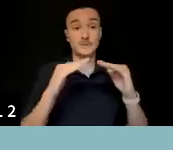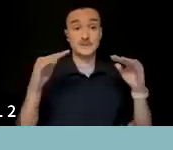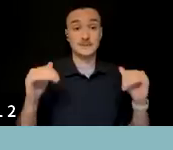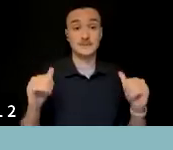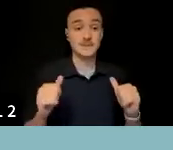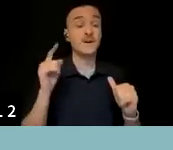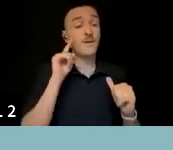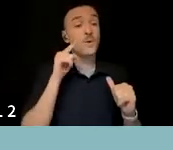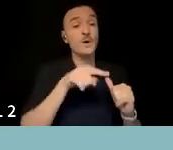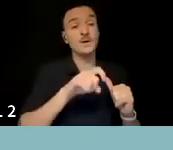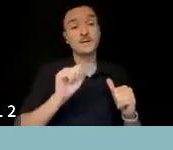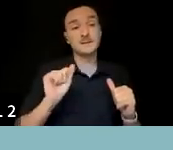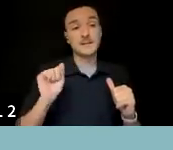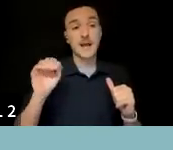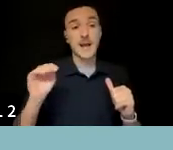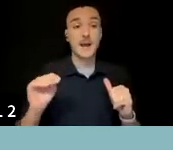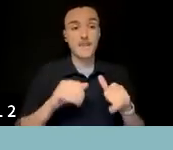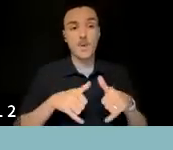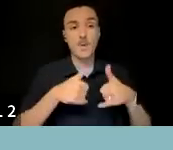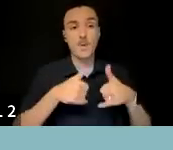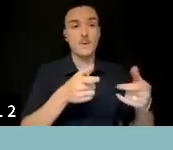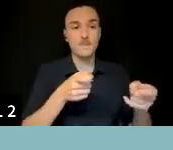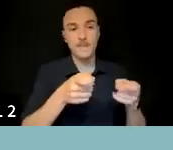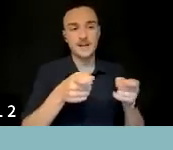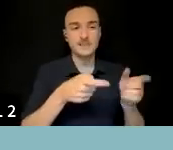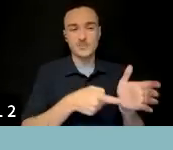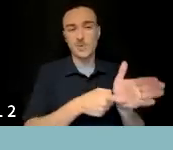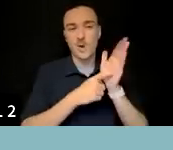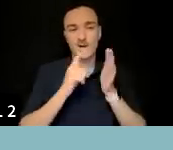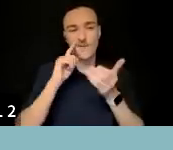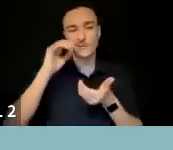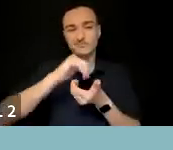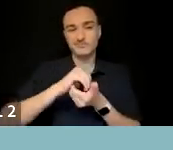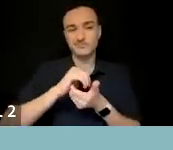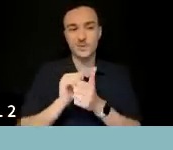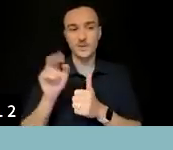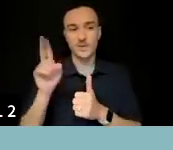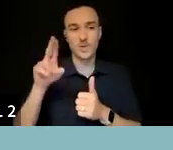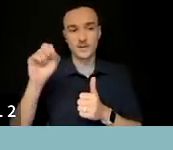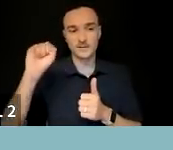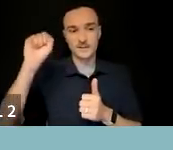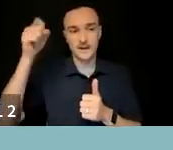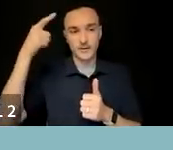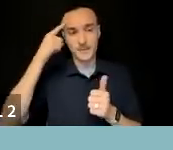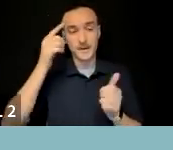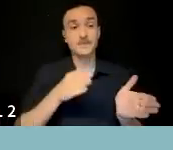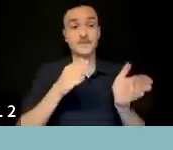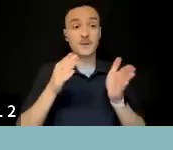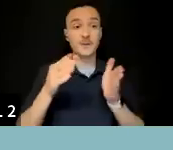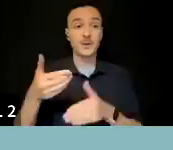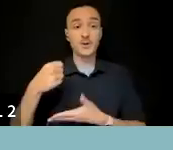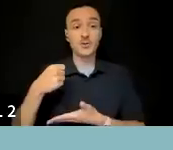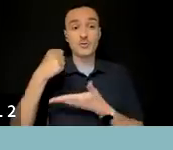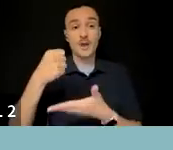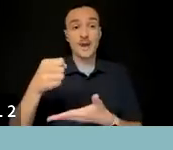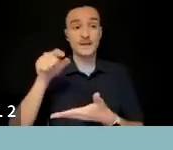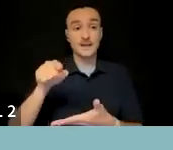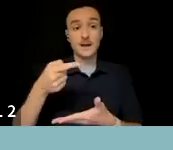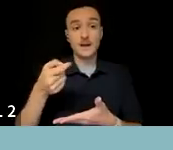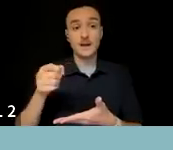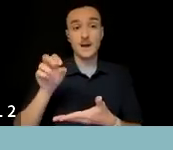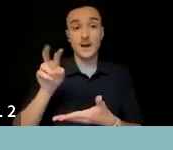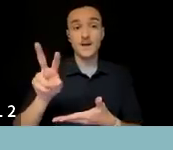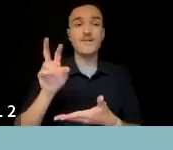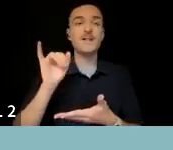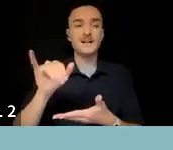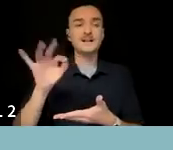which is required to do business with the U.S. government. Grants.gov, which is a federal-wide portal used by all federal grant-making